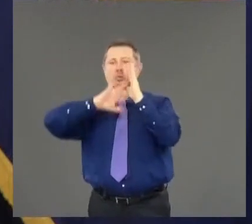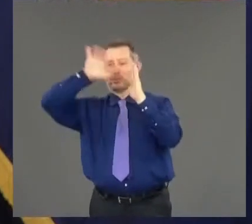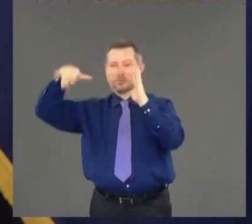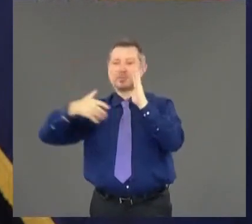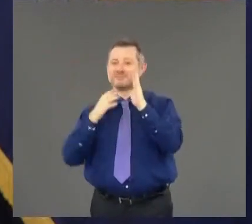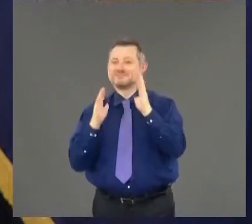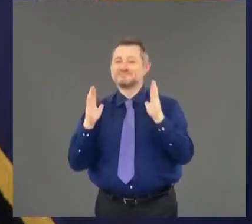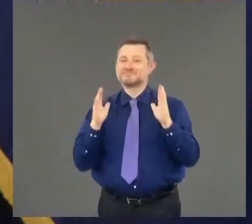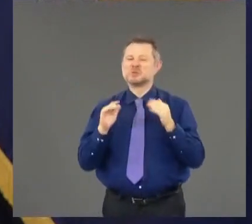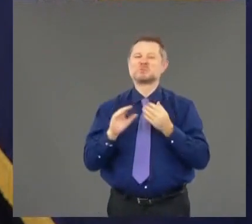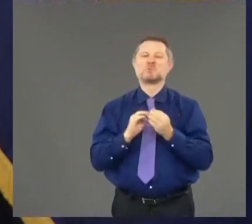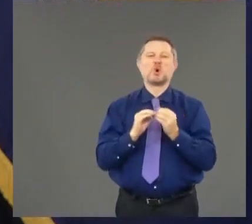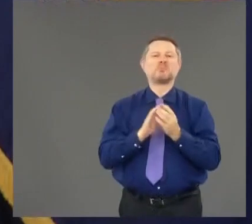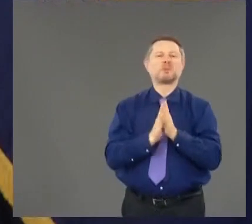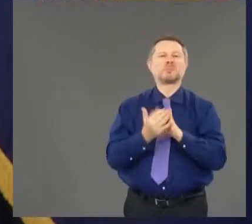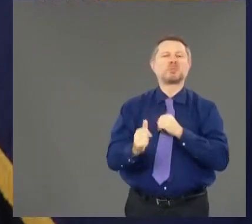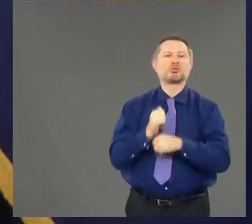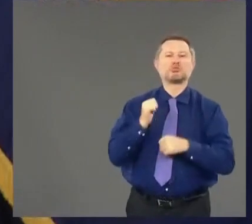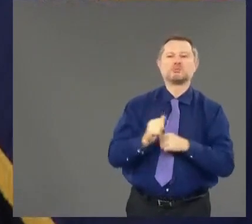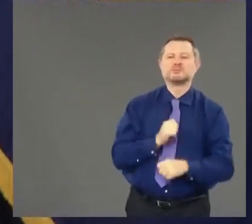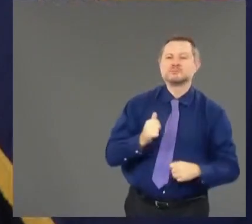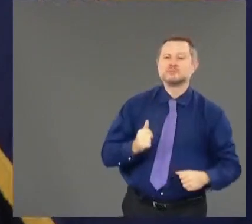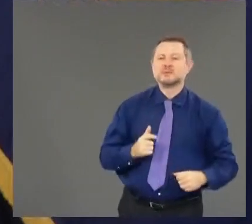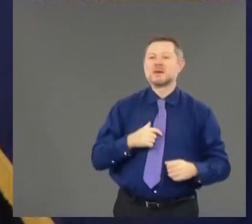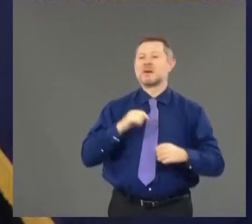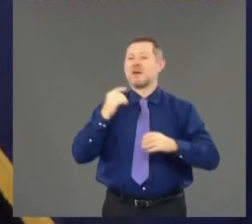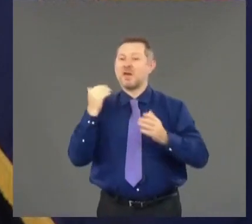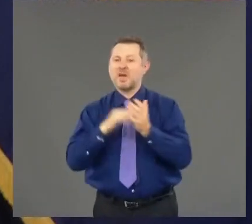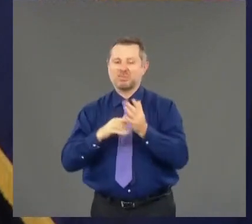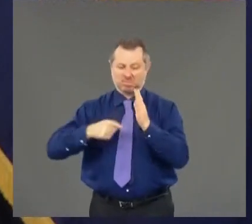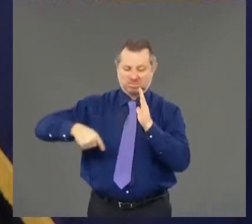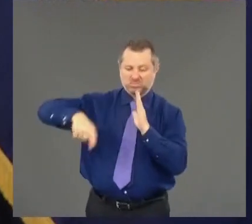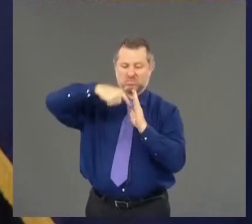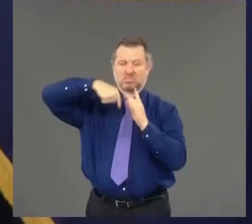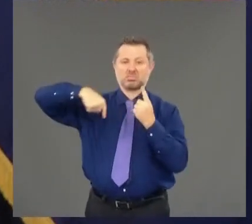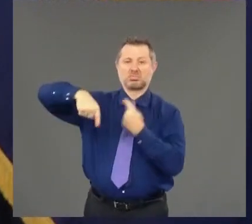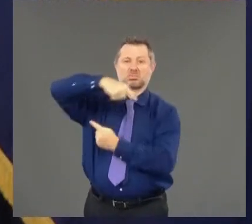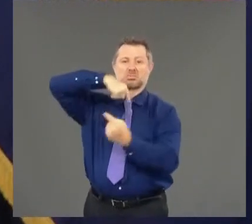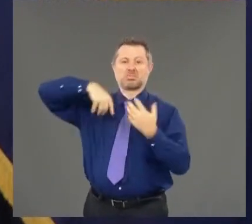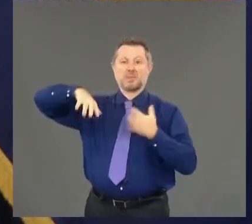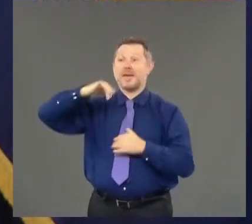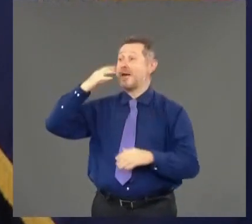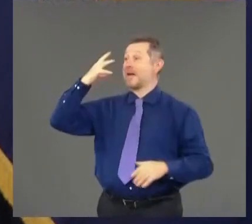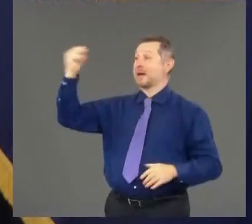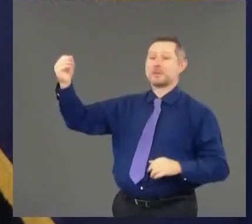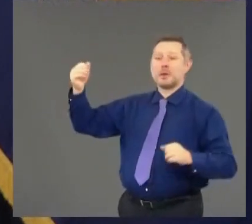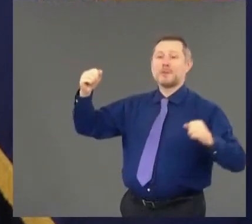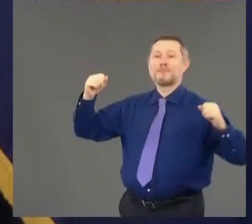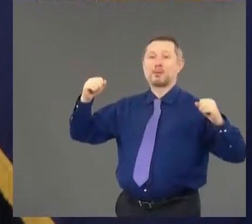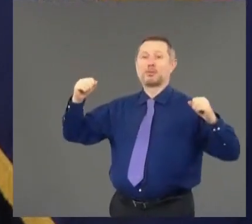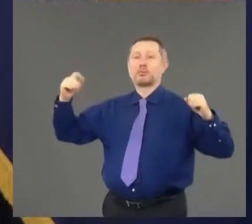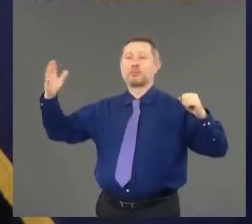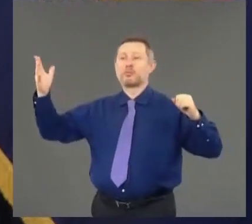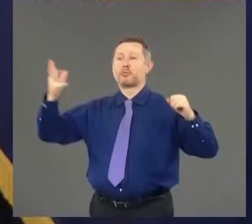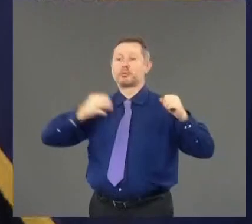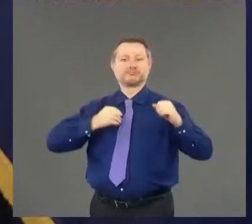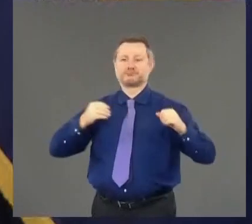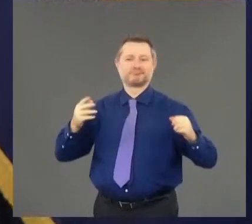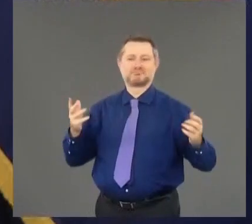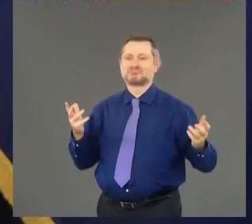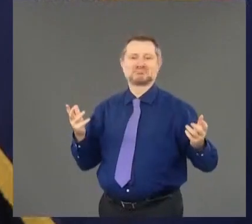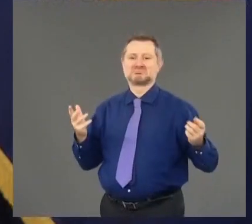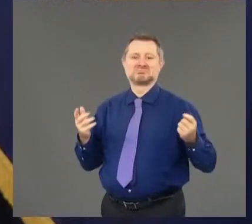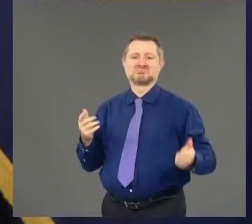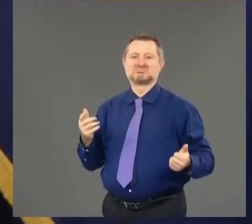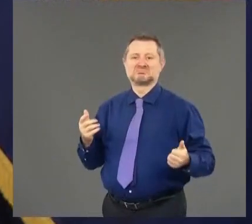you recirculate, how much new air are you adding? And are you really just